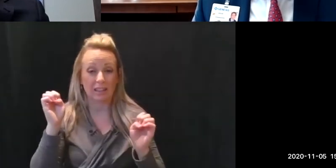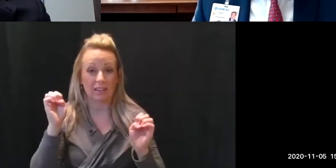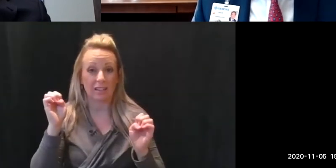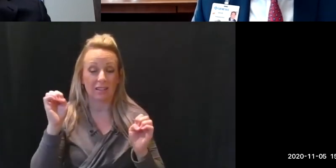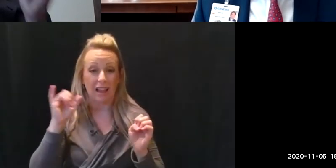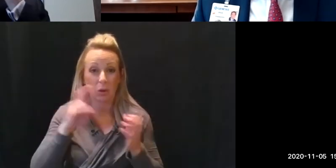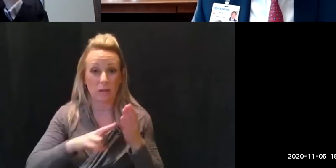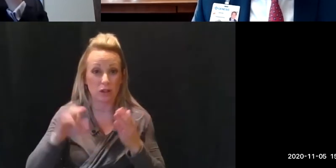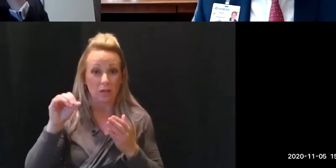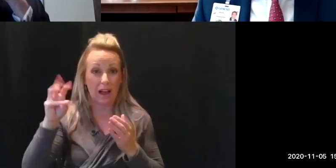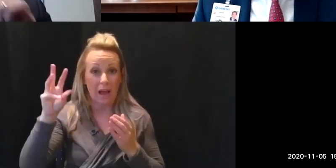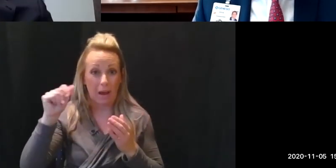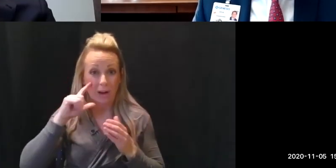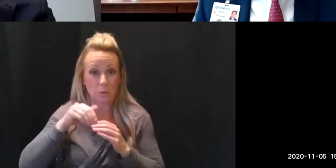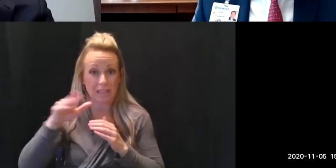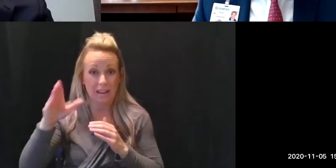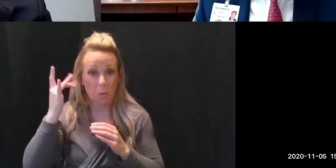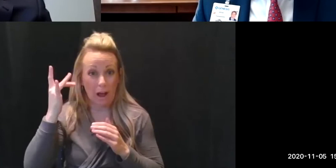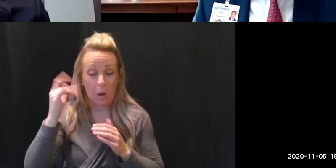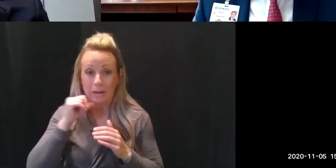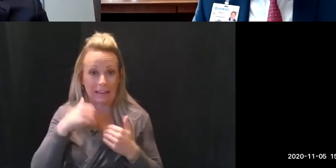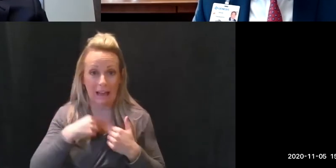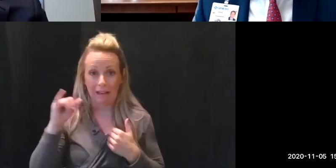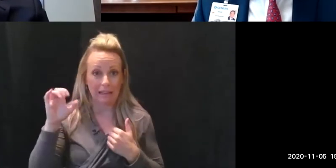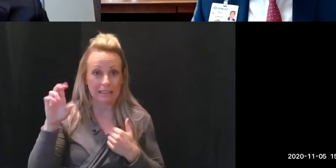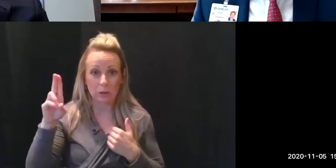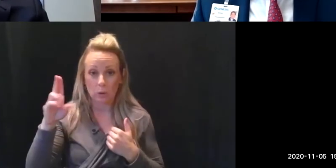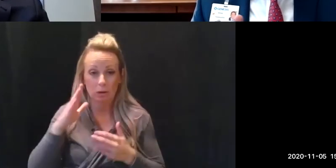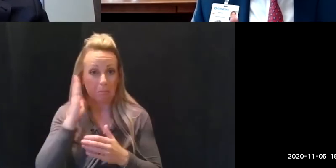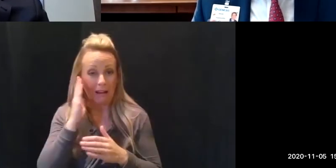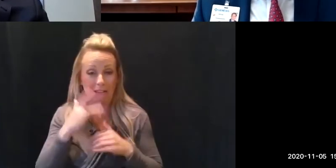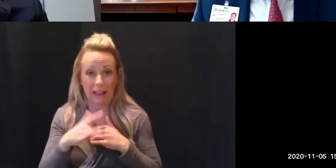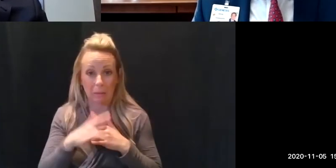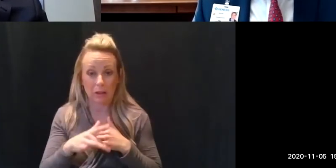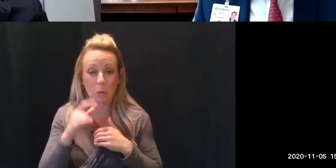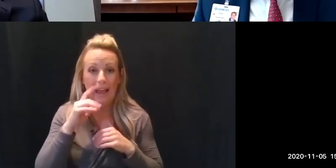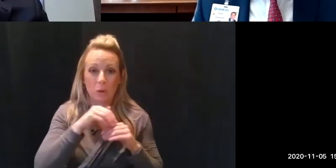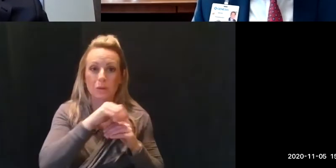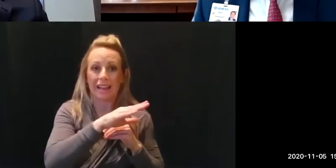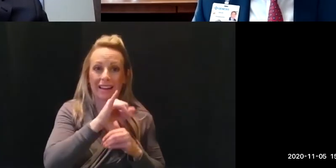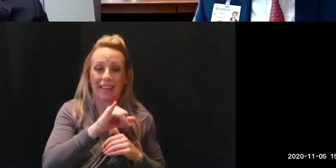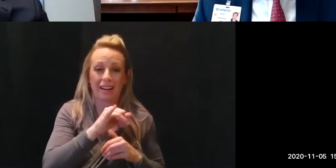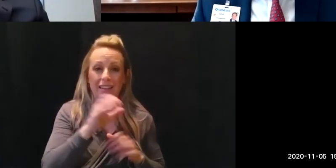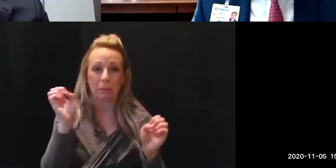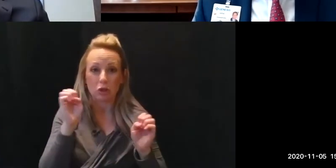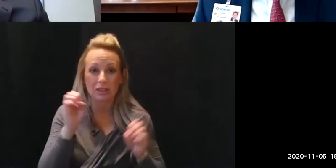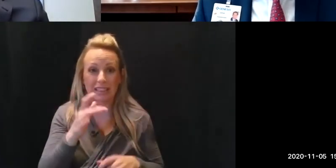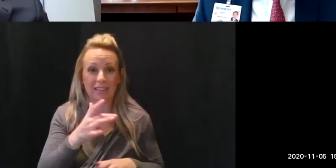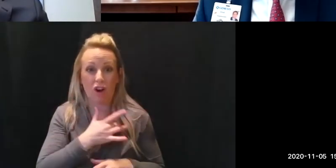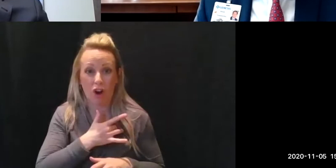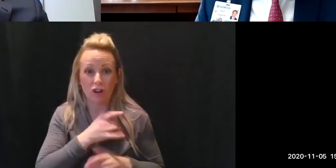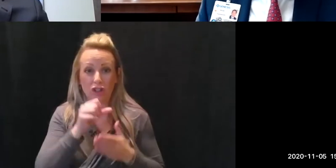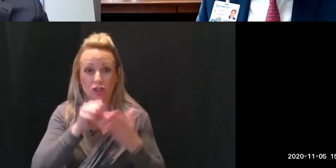Iowa because we didn't have any ICU beds available. And so we always have to have an ICU bed after an open heart